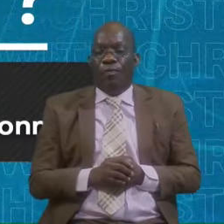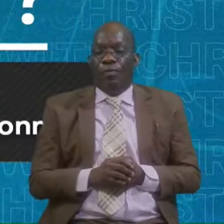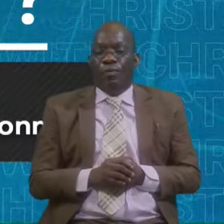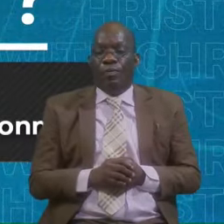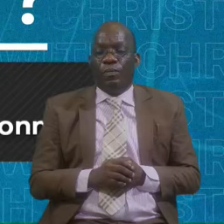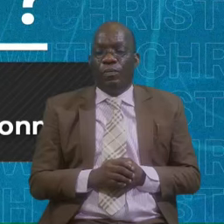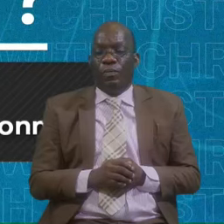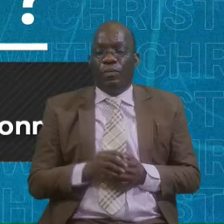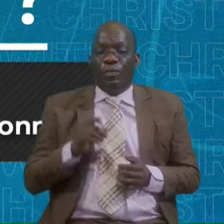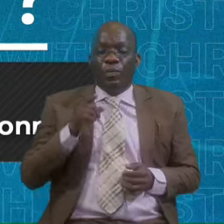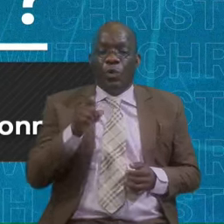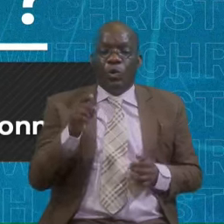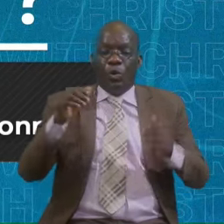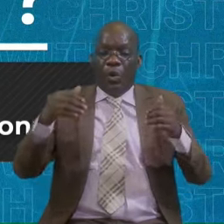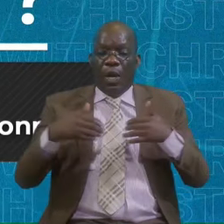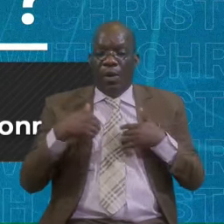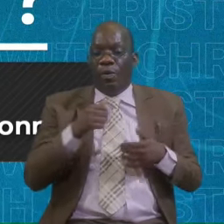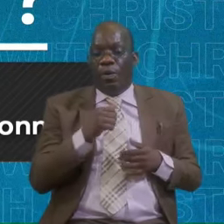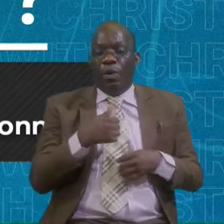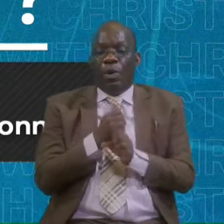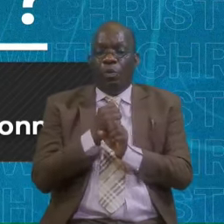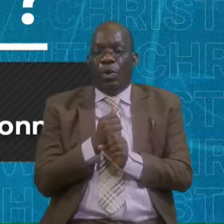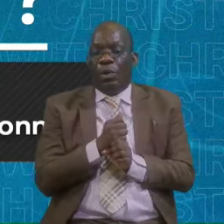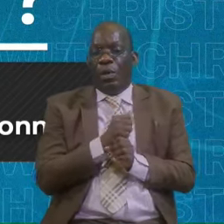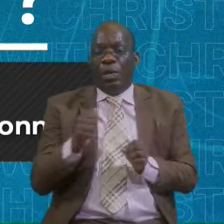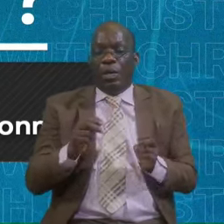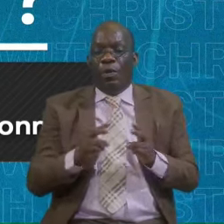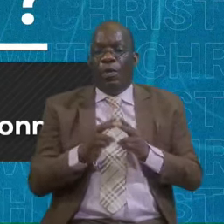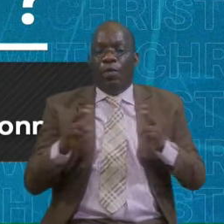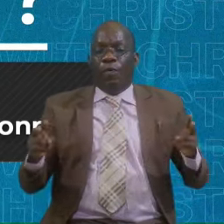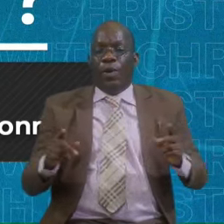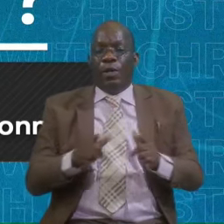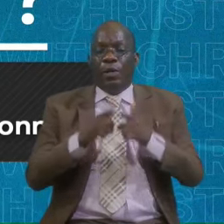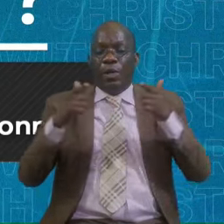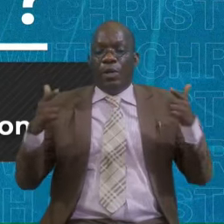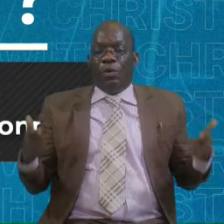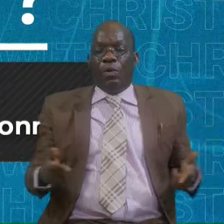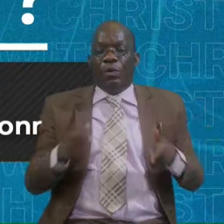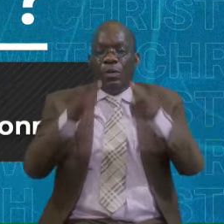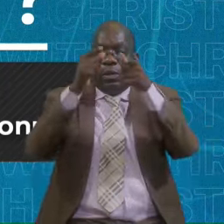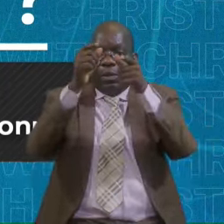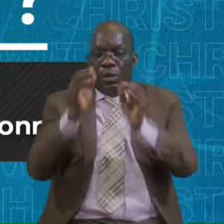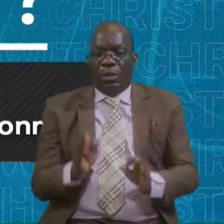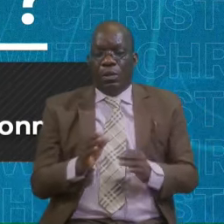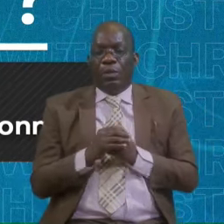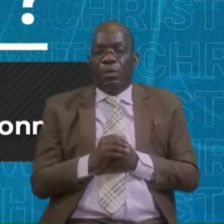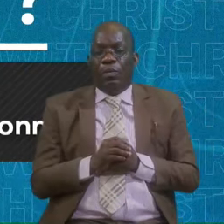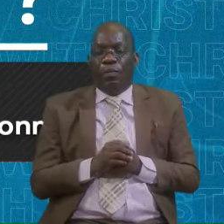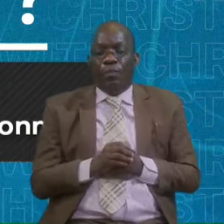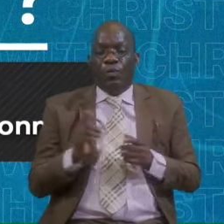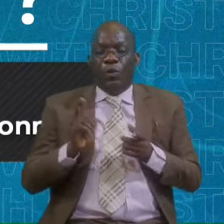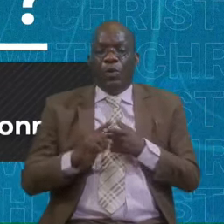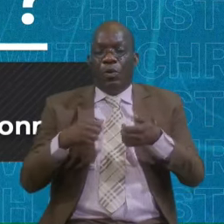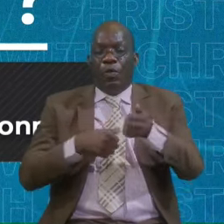You have made a very great decision tonight to follow